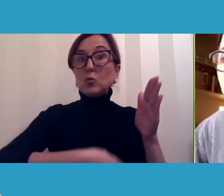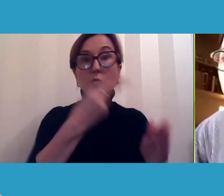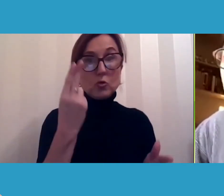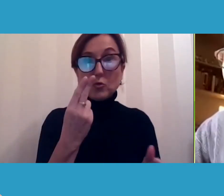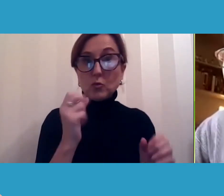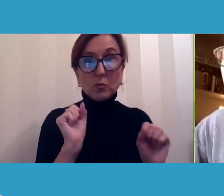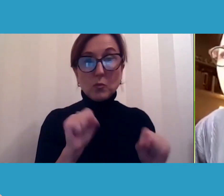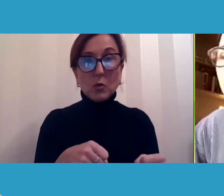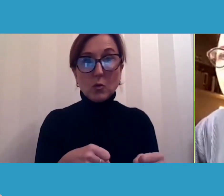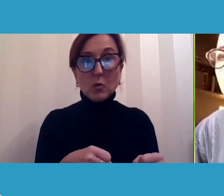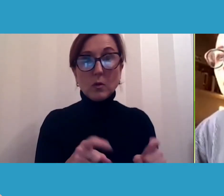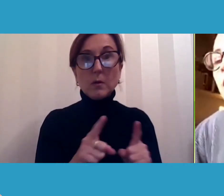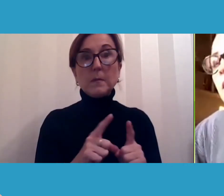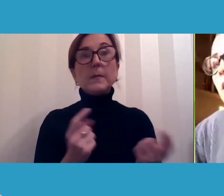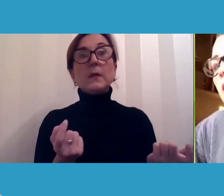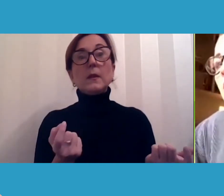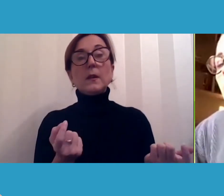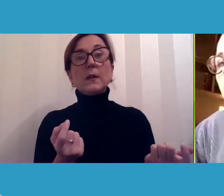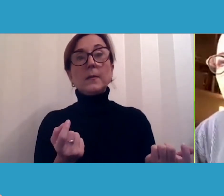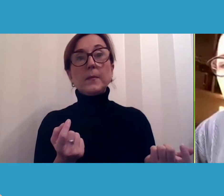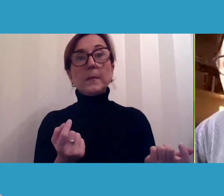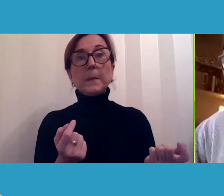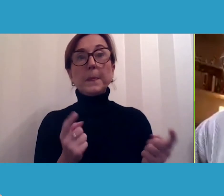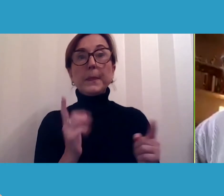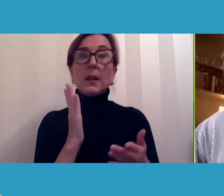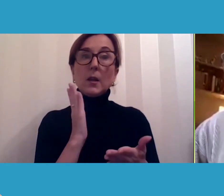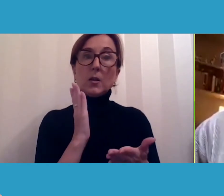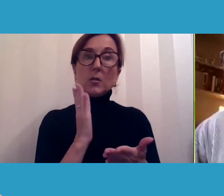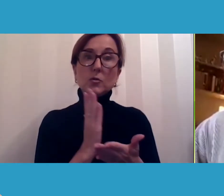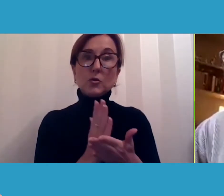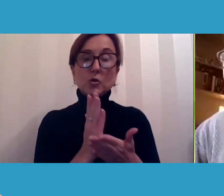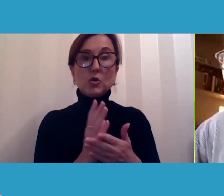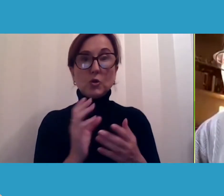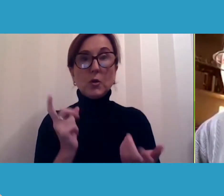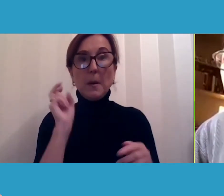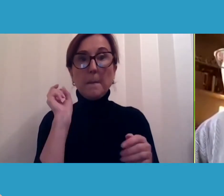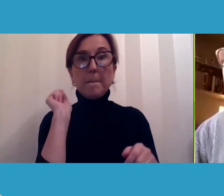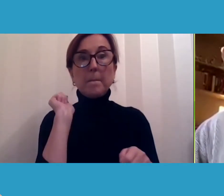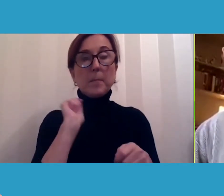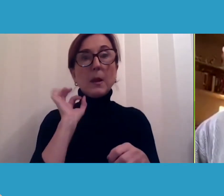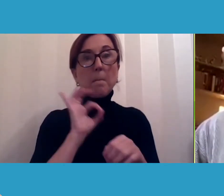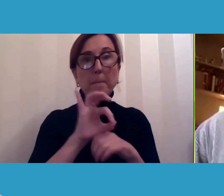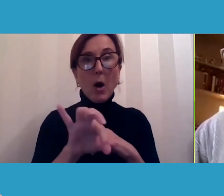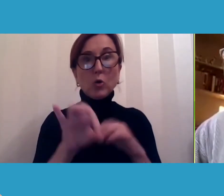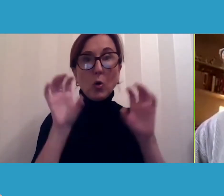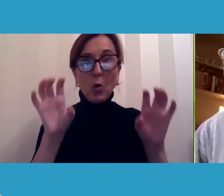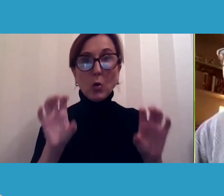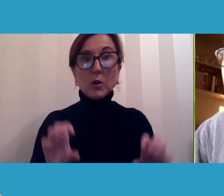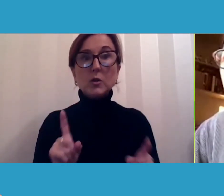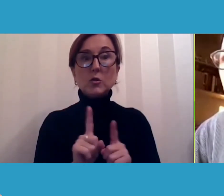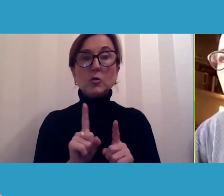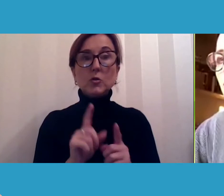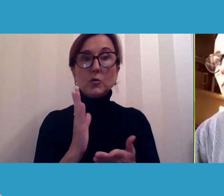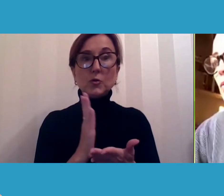do define that if the person was murdered due to on the